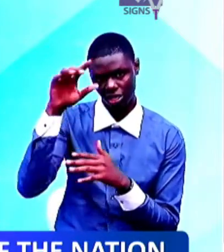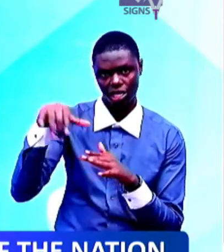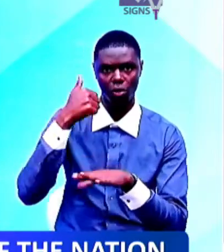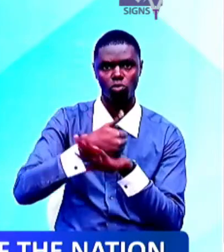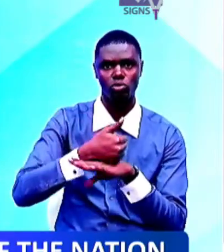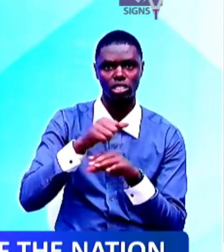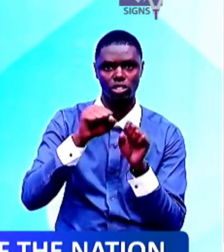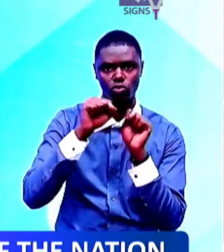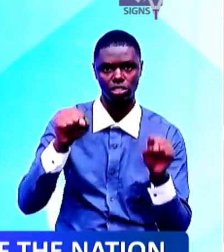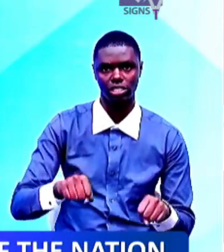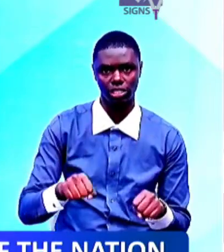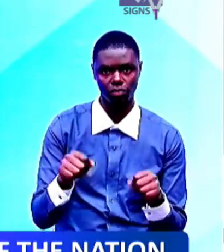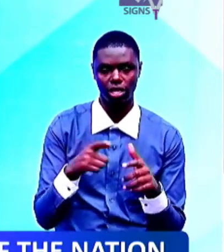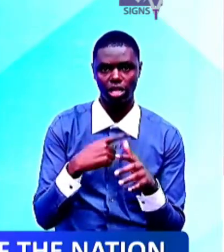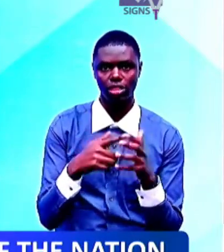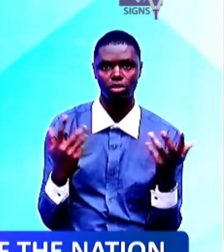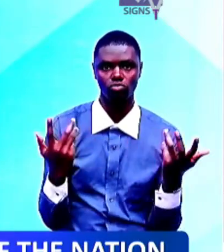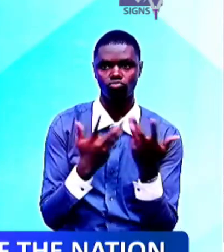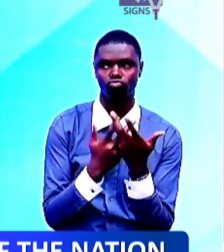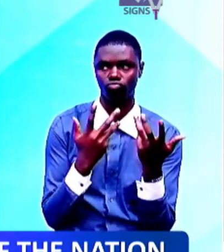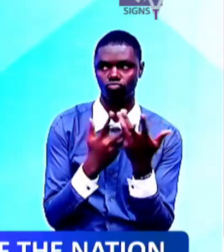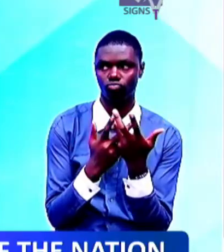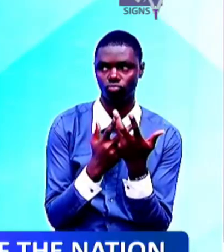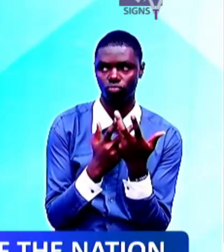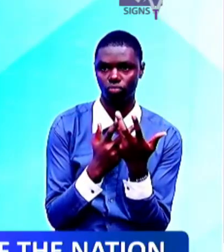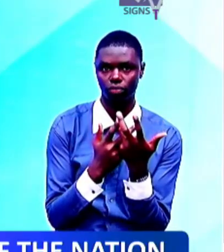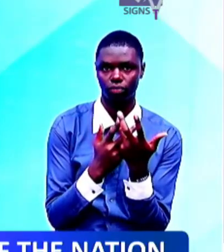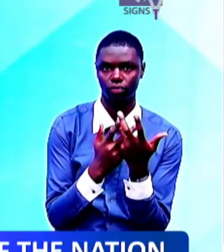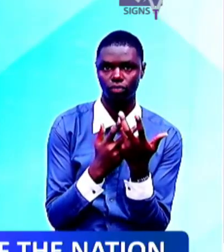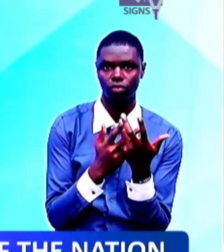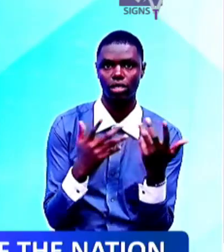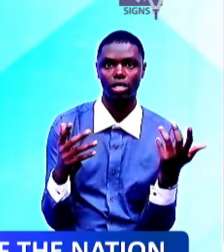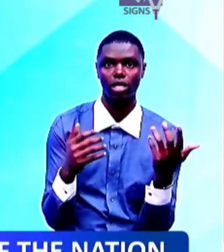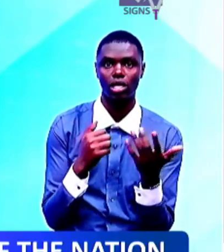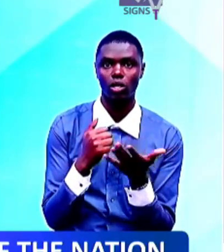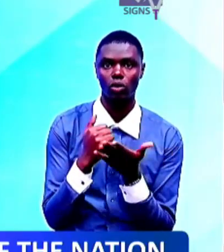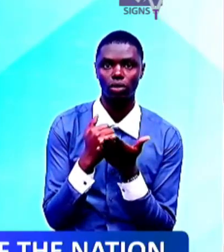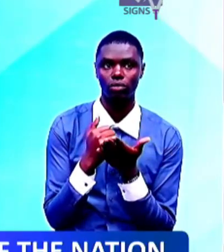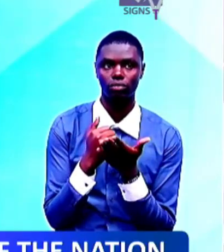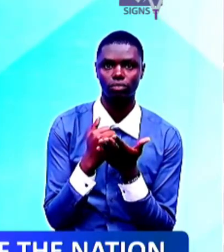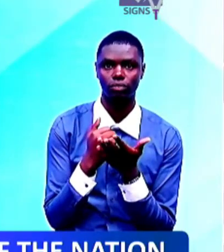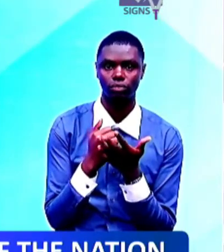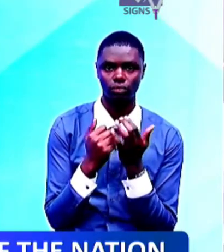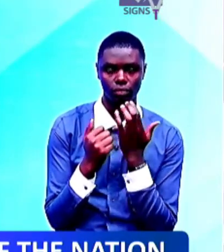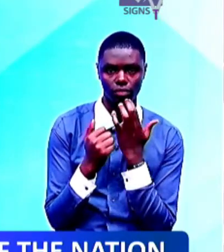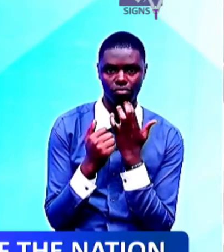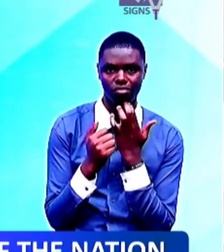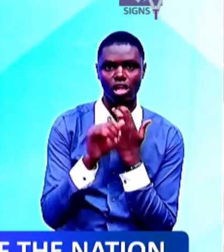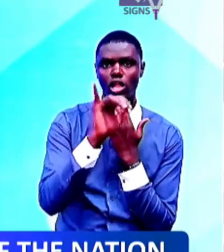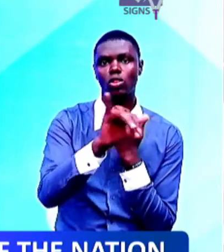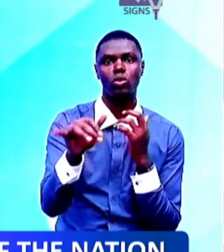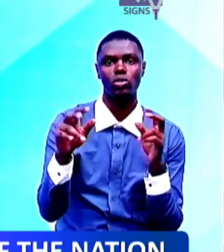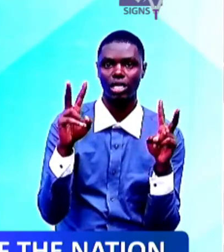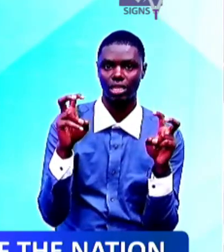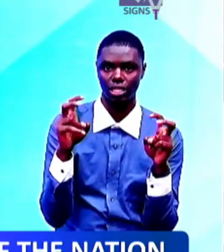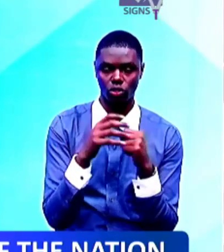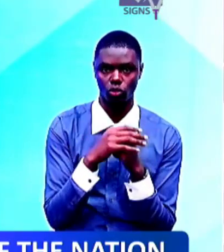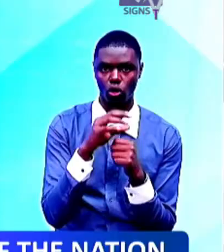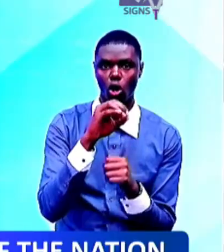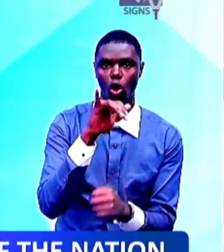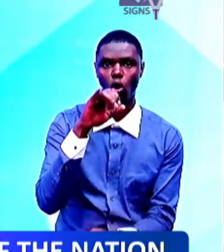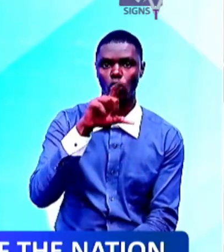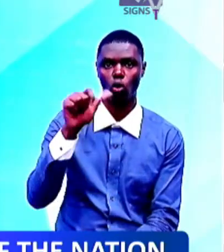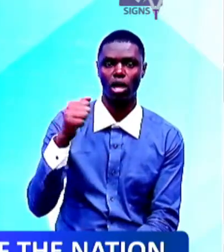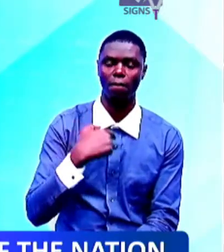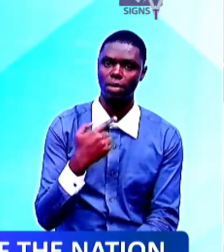systems, and align your finances. The previous regime that he was an assistant finance minister. Yes, but and, you see, these are the issues that Oyola, I